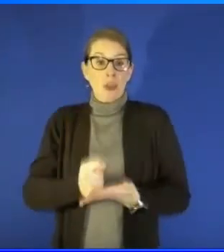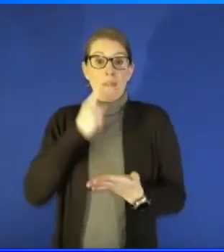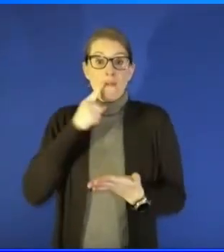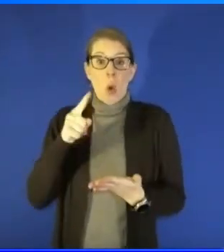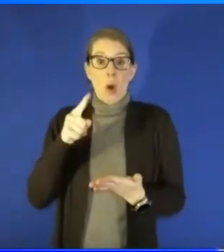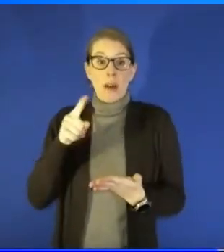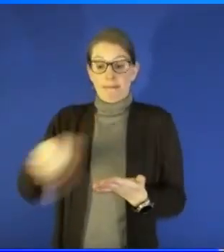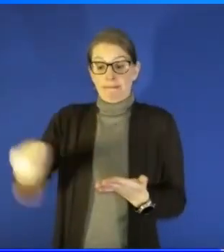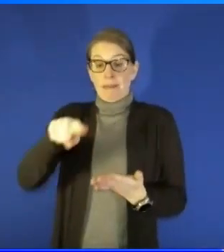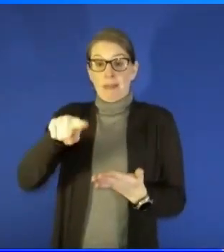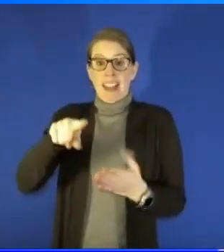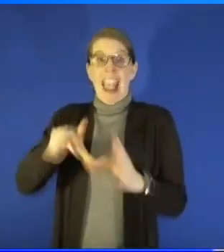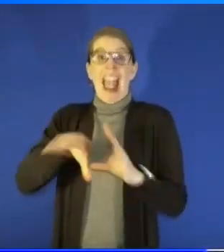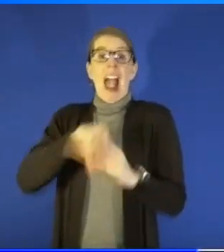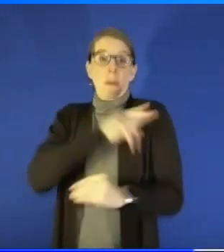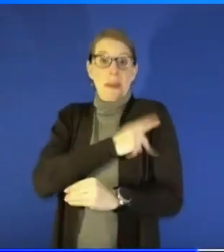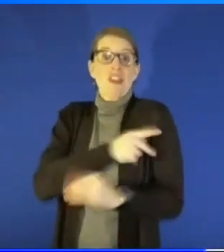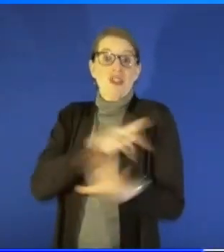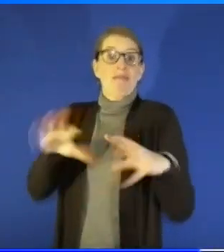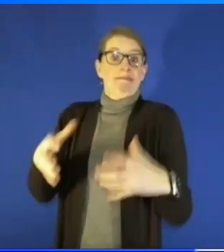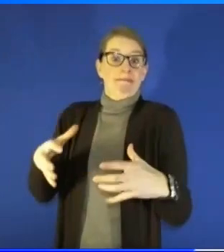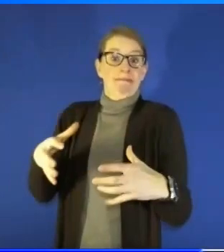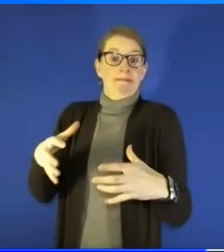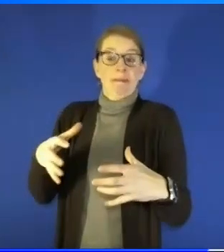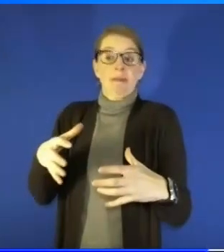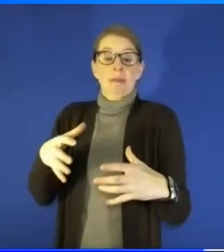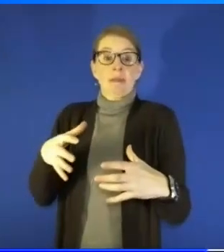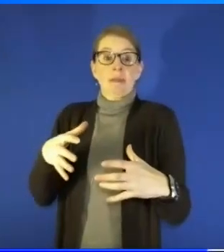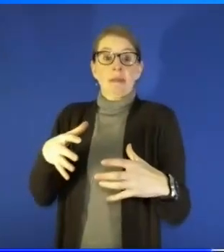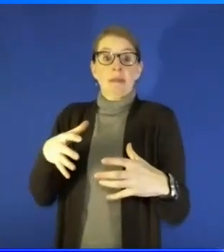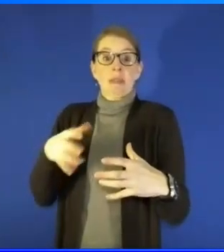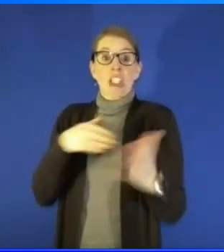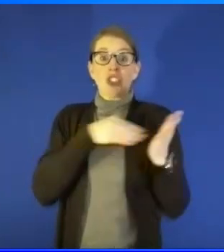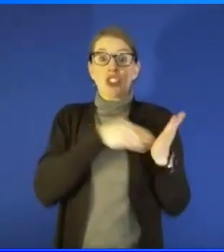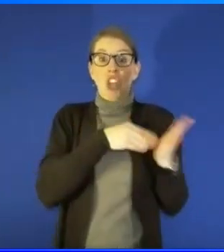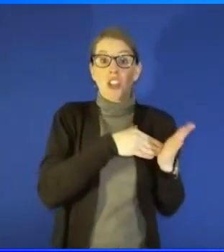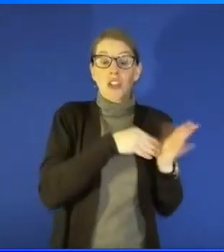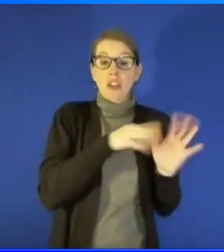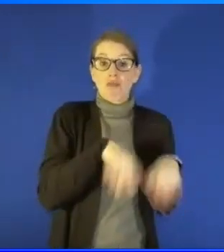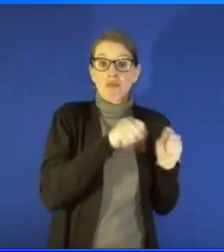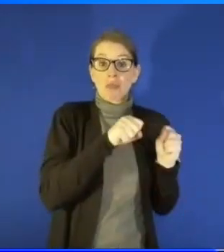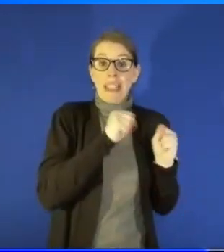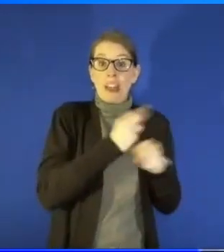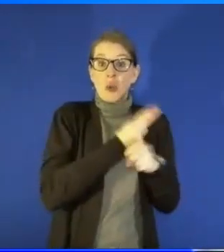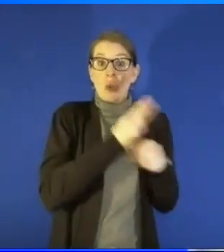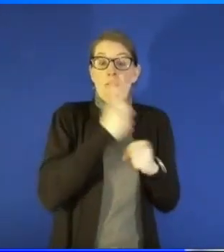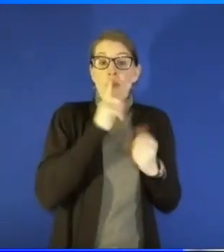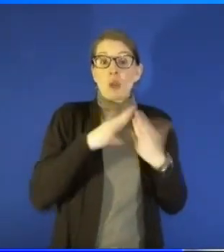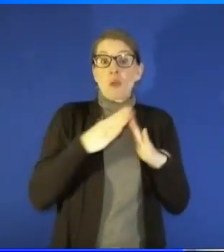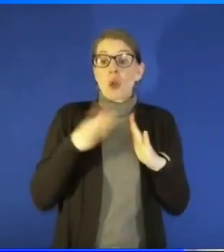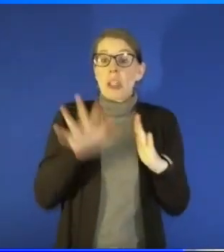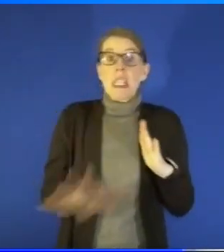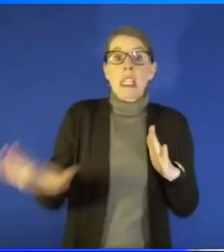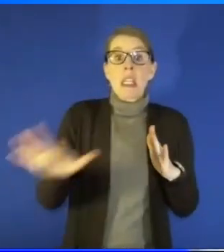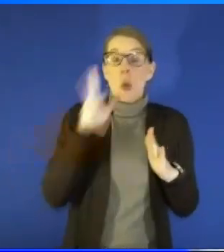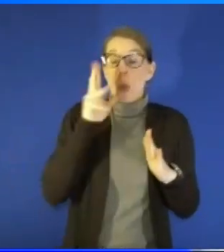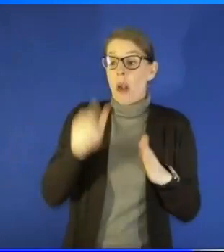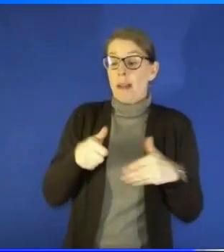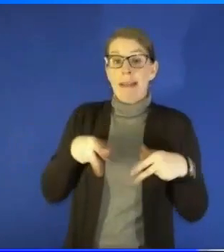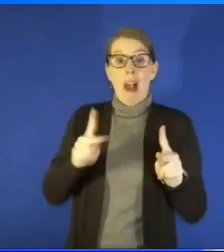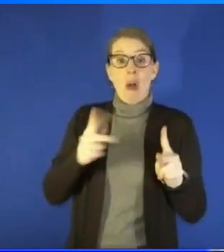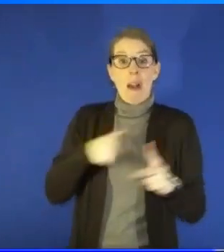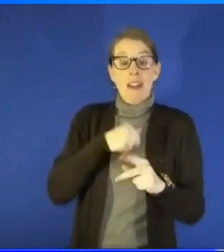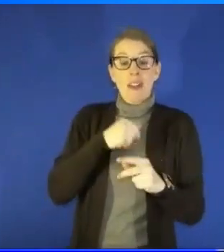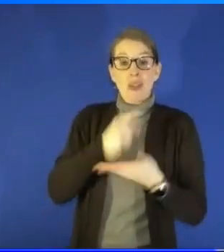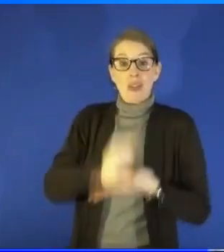outpatient. We need to get this in the hands of doctors that can use it in the community, that will allow us to treat this so